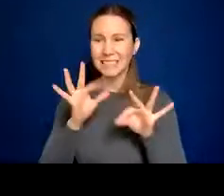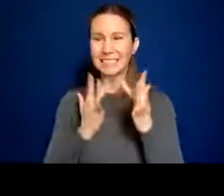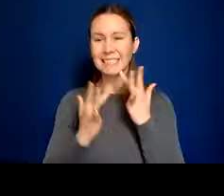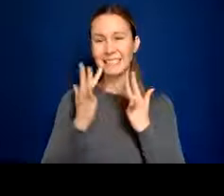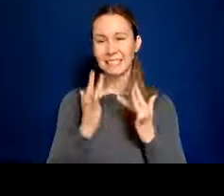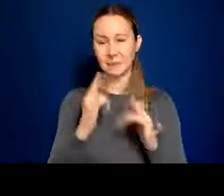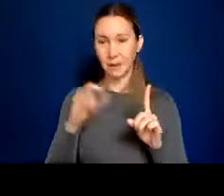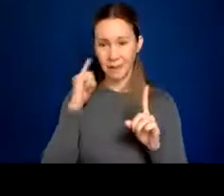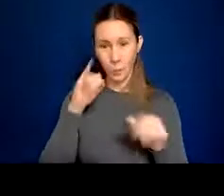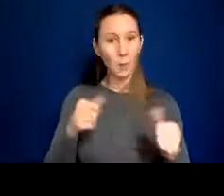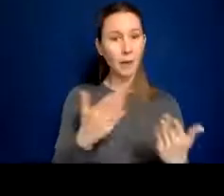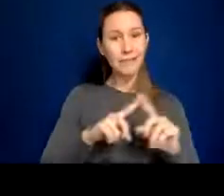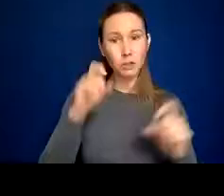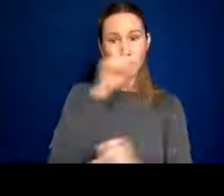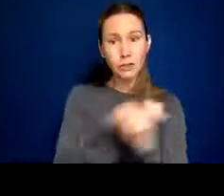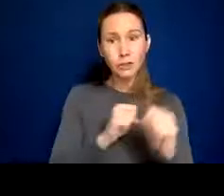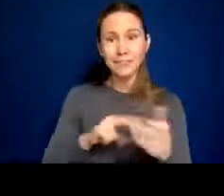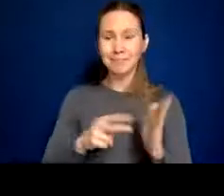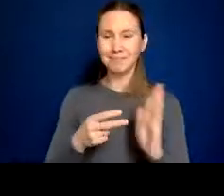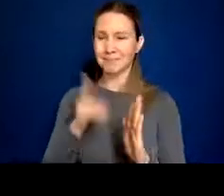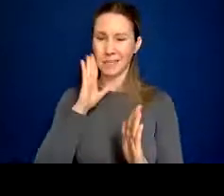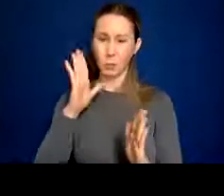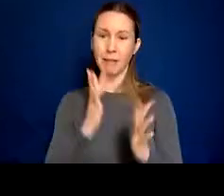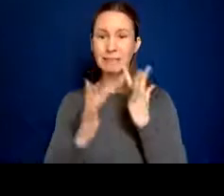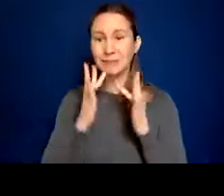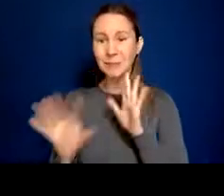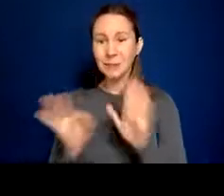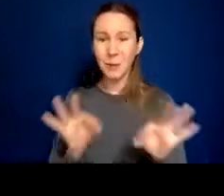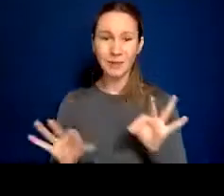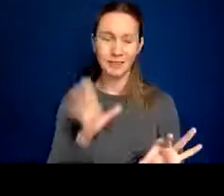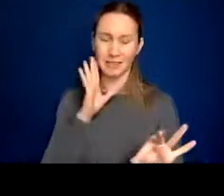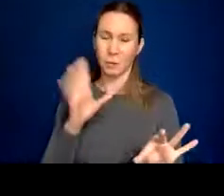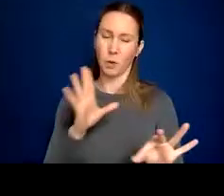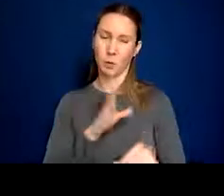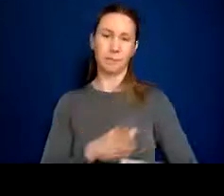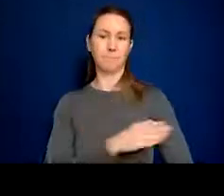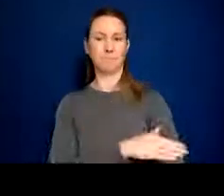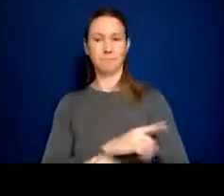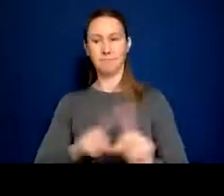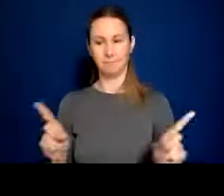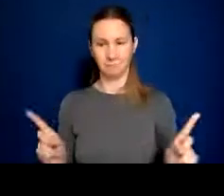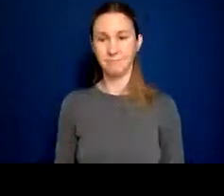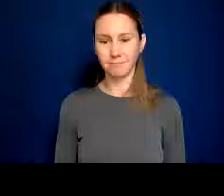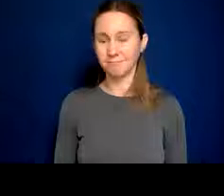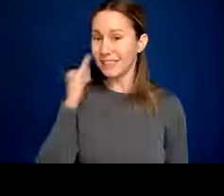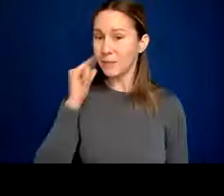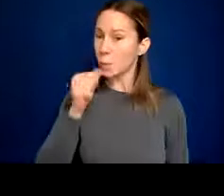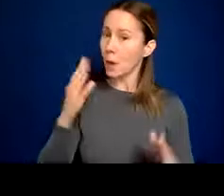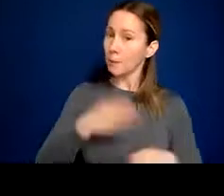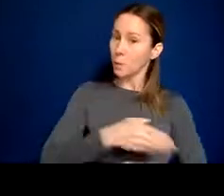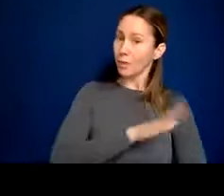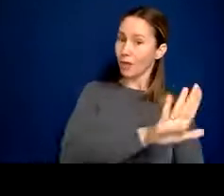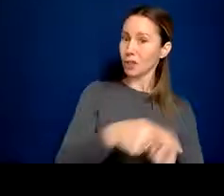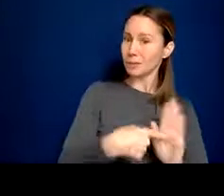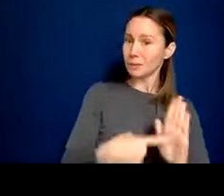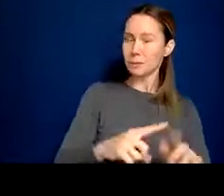choice kind of goes away, and that makes a big difference. Even if you don't improve the symptoms, just focusing on the caregiver and making sure the